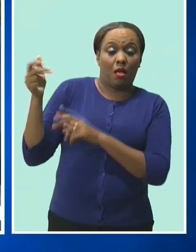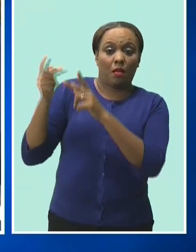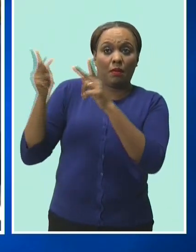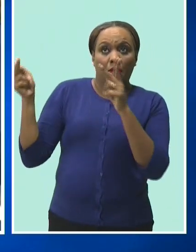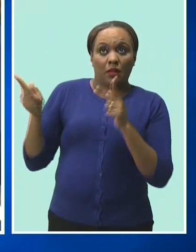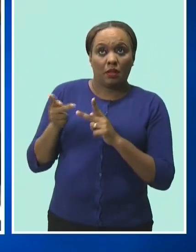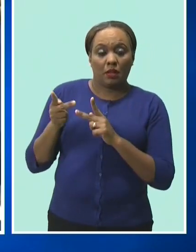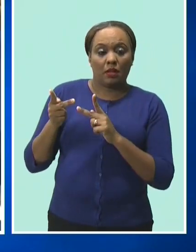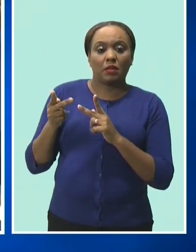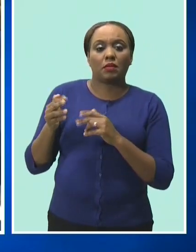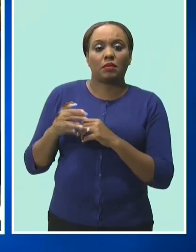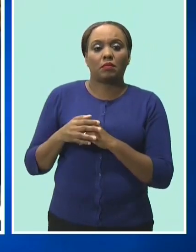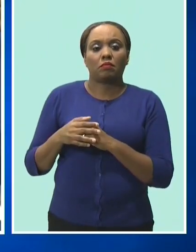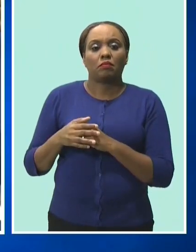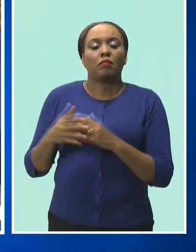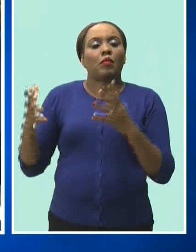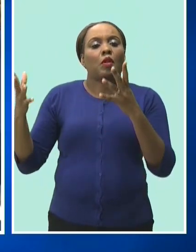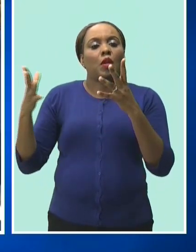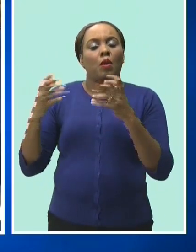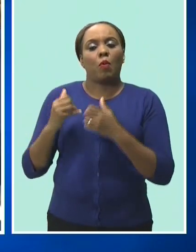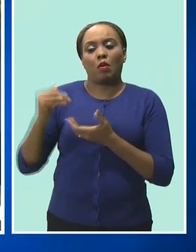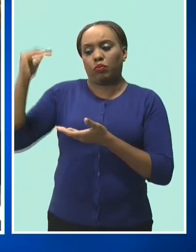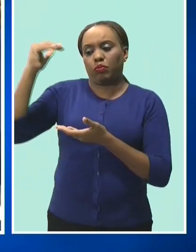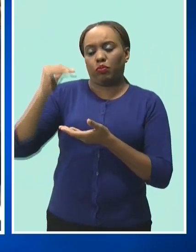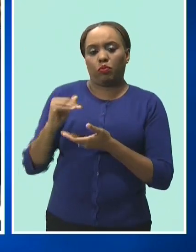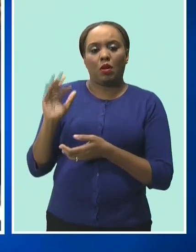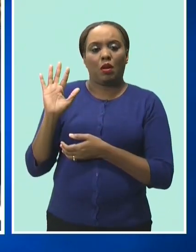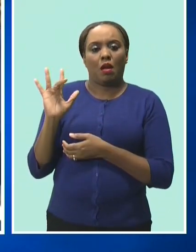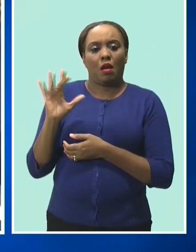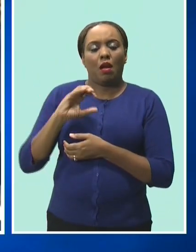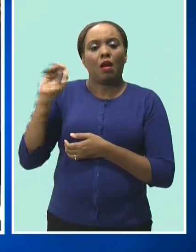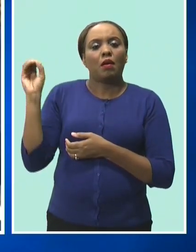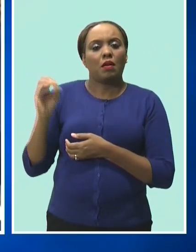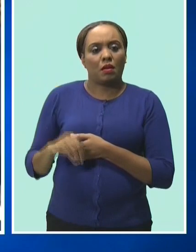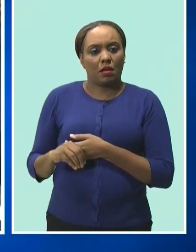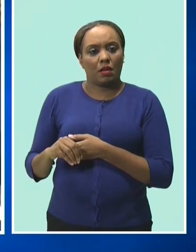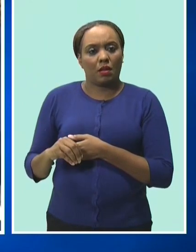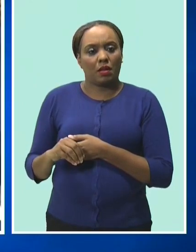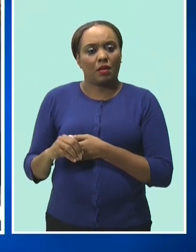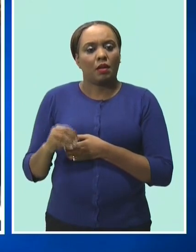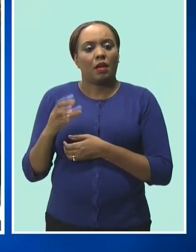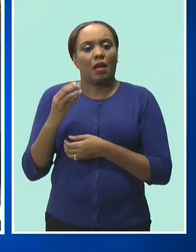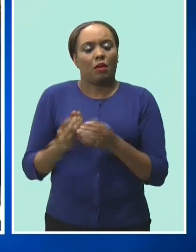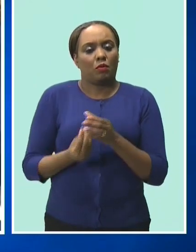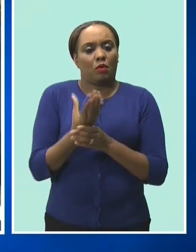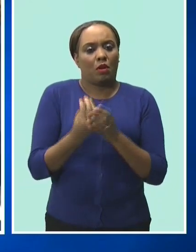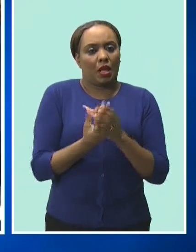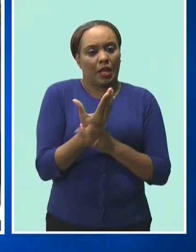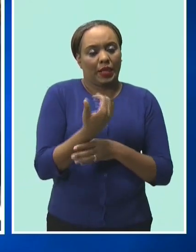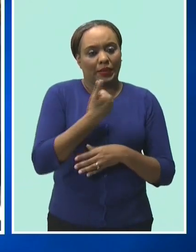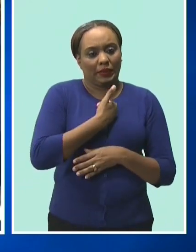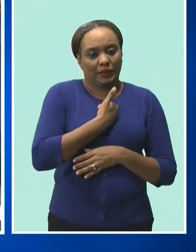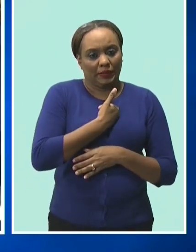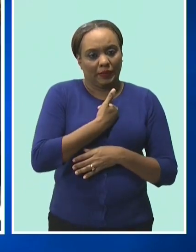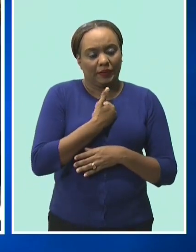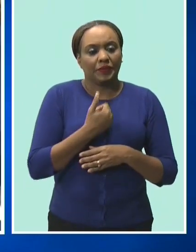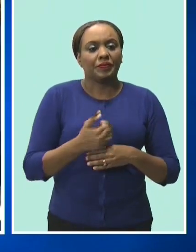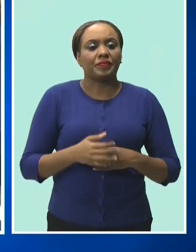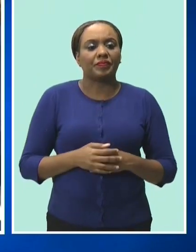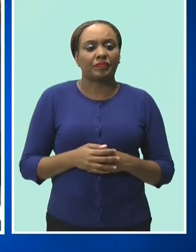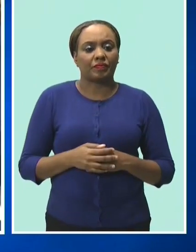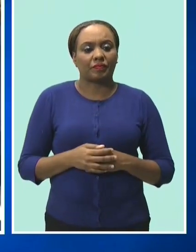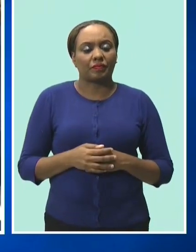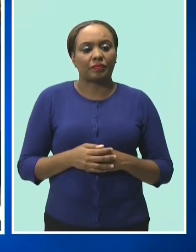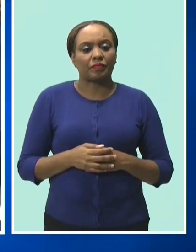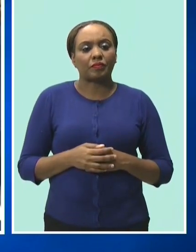out 25% of that within the next 5 years. What was heartening is that